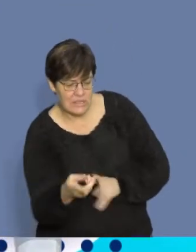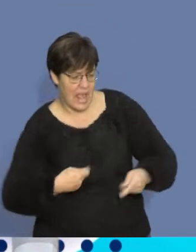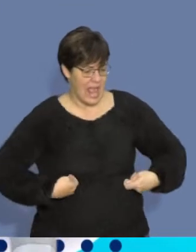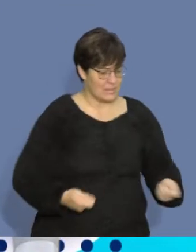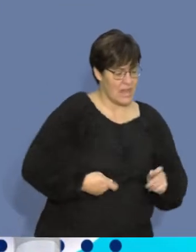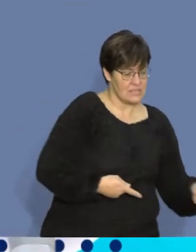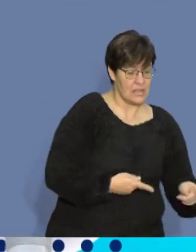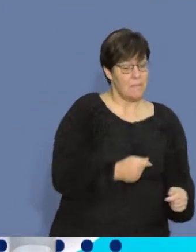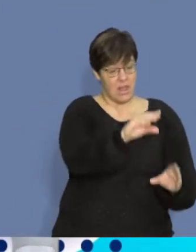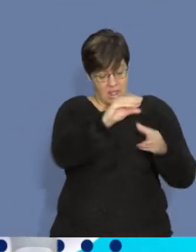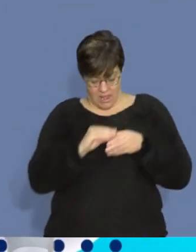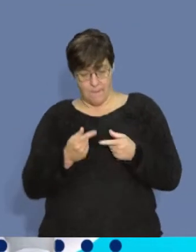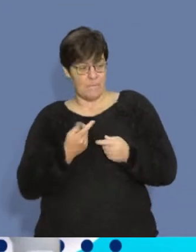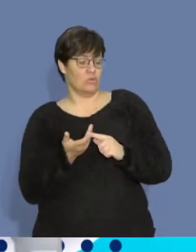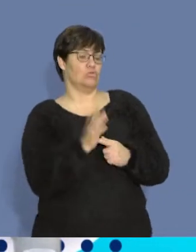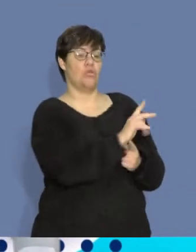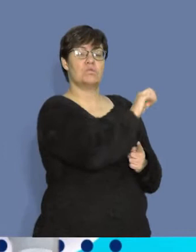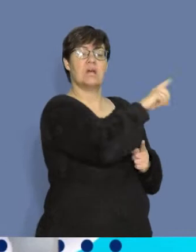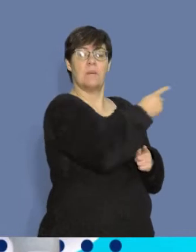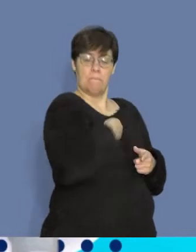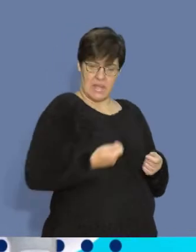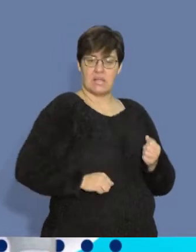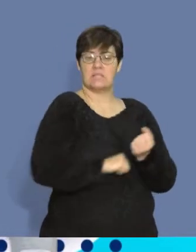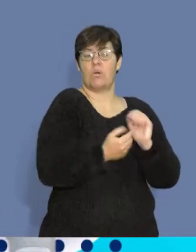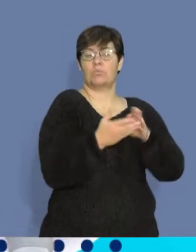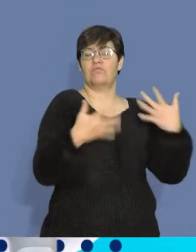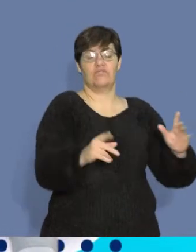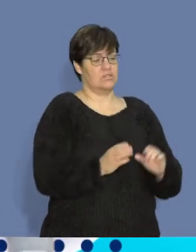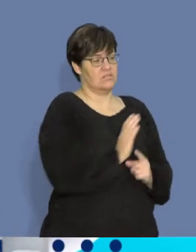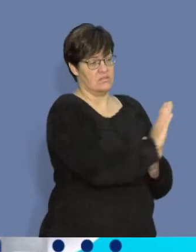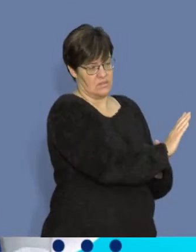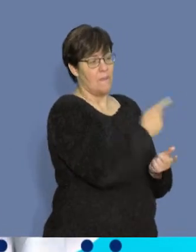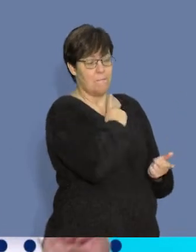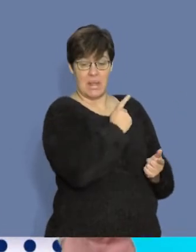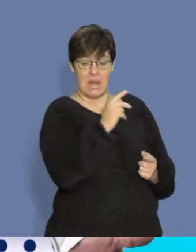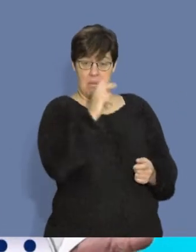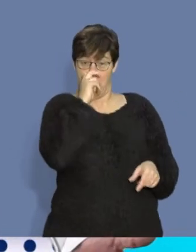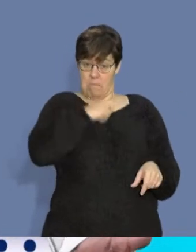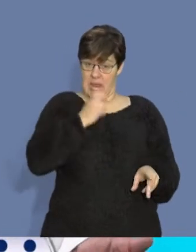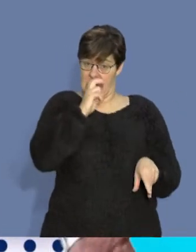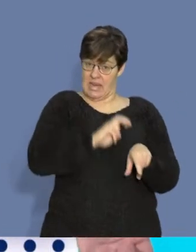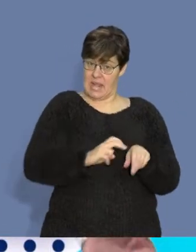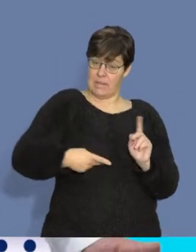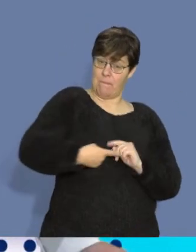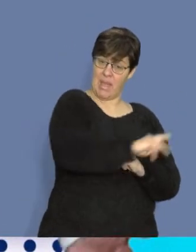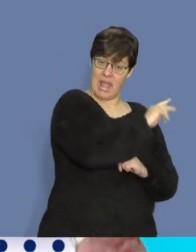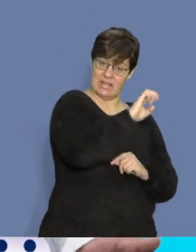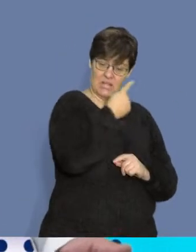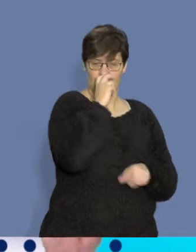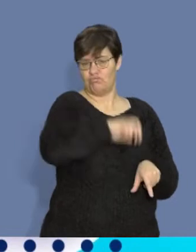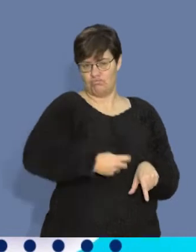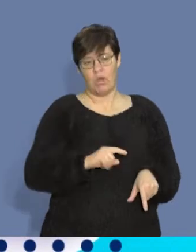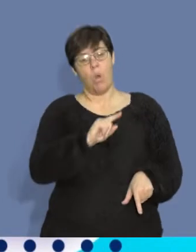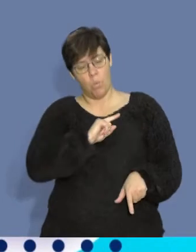the amount that is payable to SARS. Absolutely legal, and something that any business or any person can